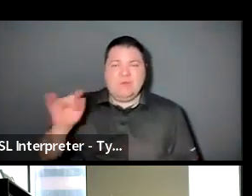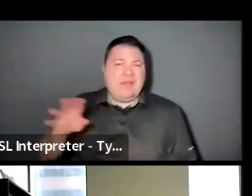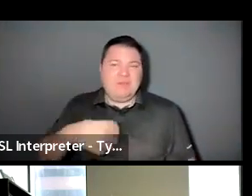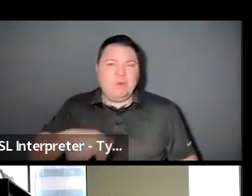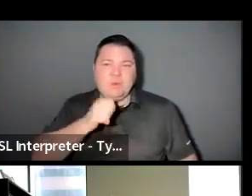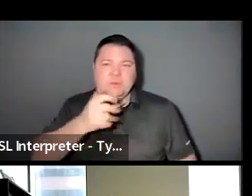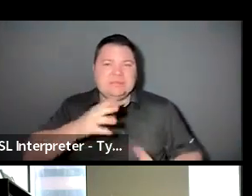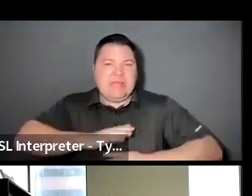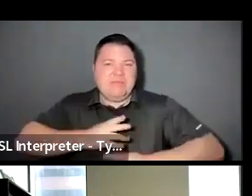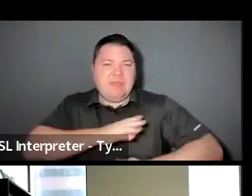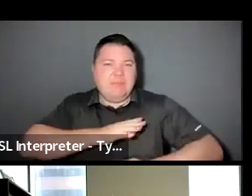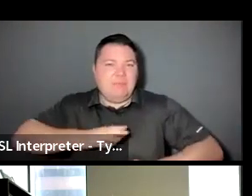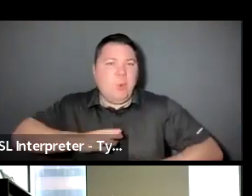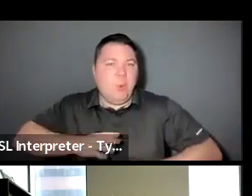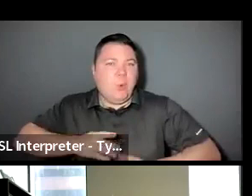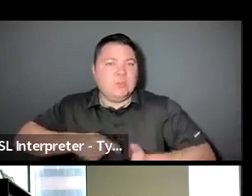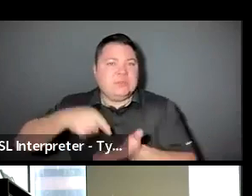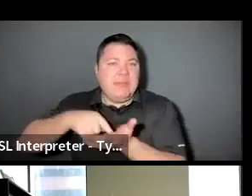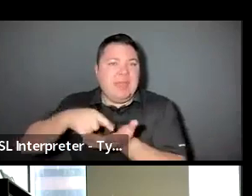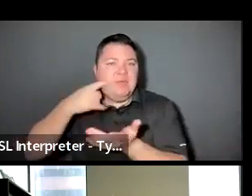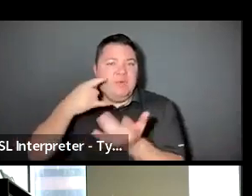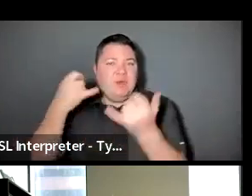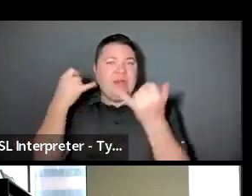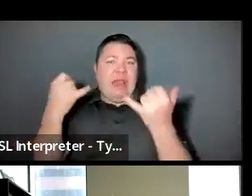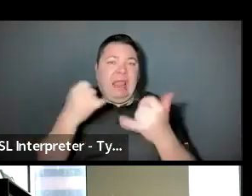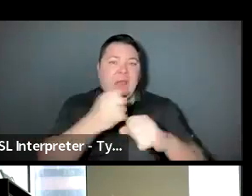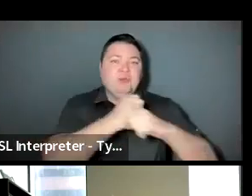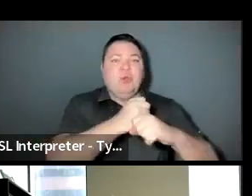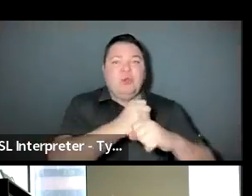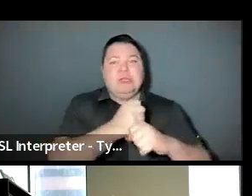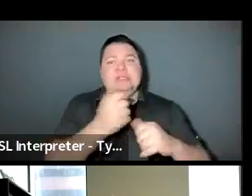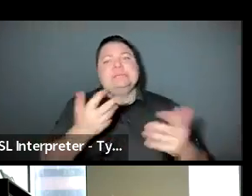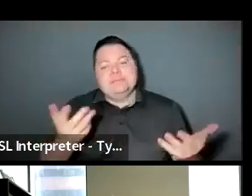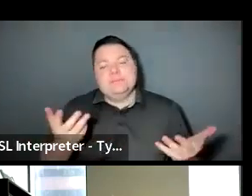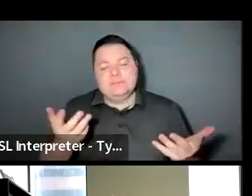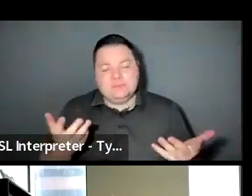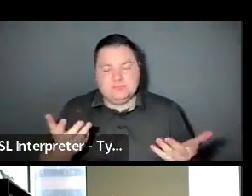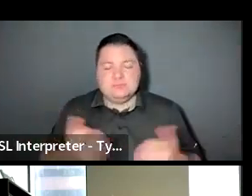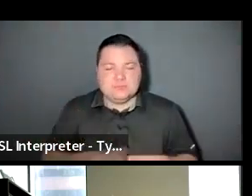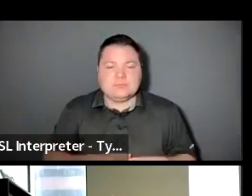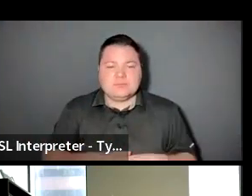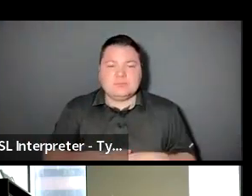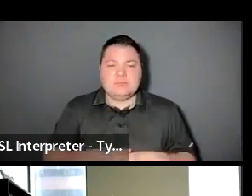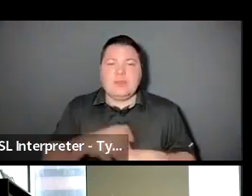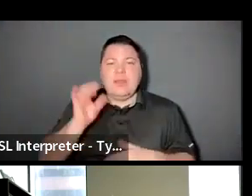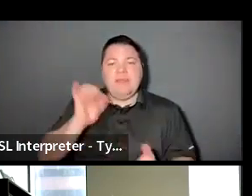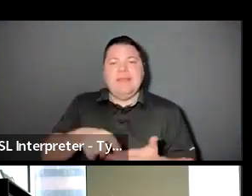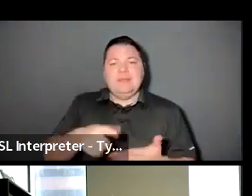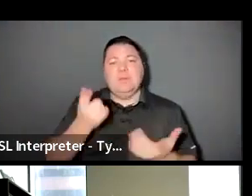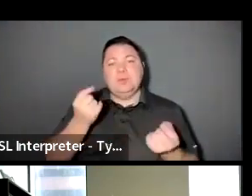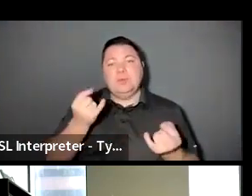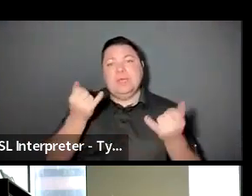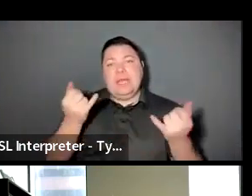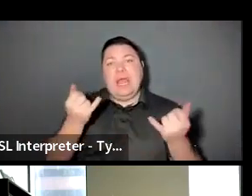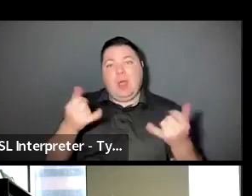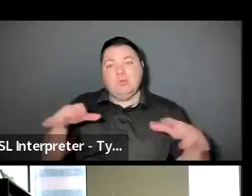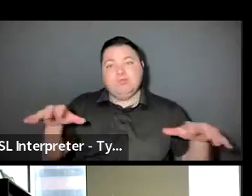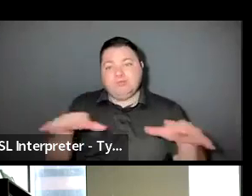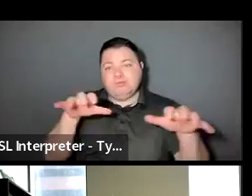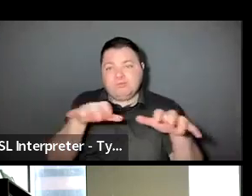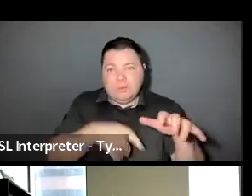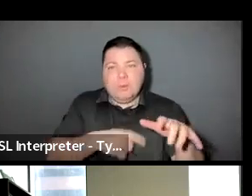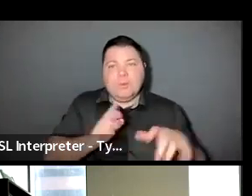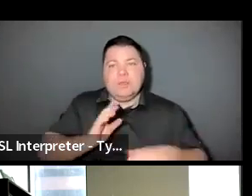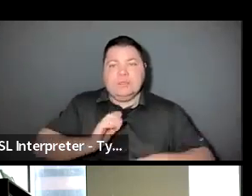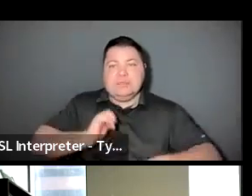public's demand for us to move forward with this project. So that's what we're doing. We developed a package